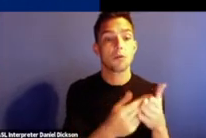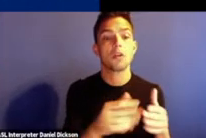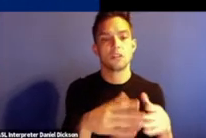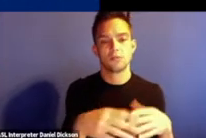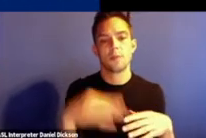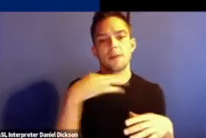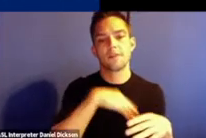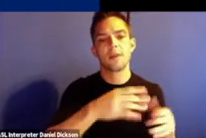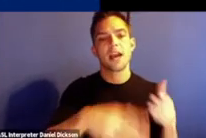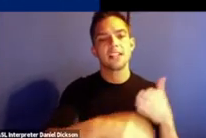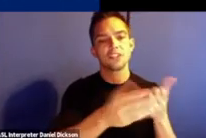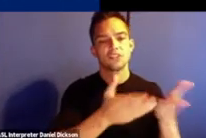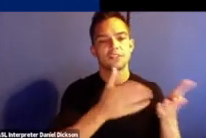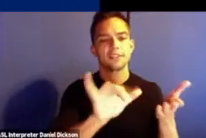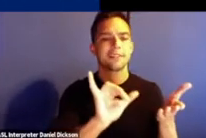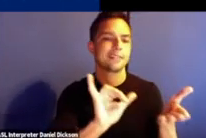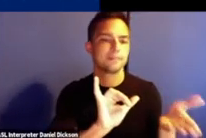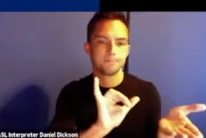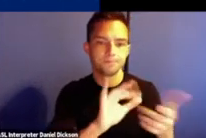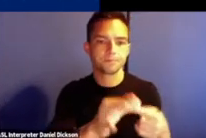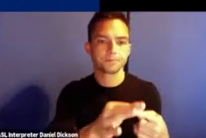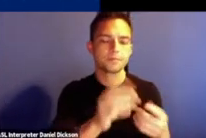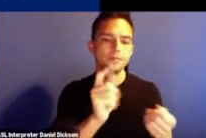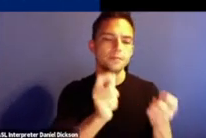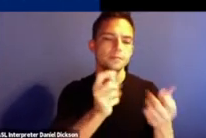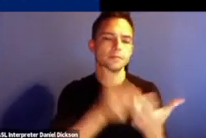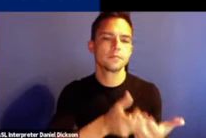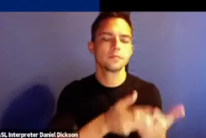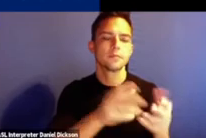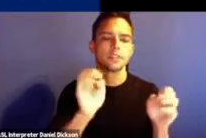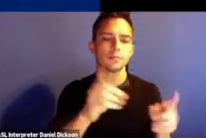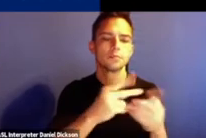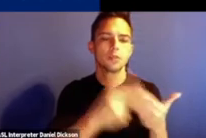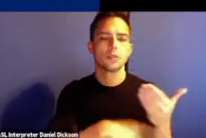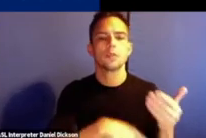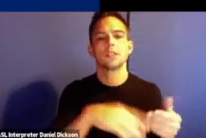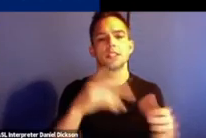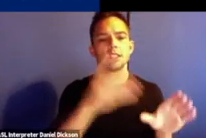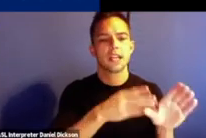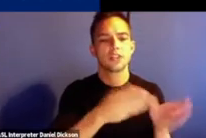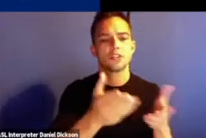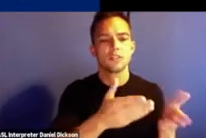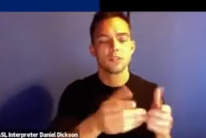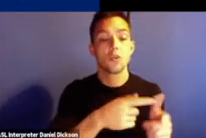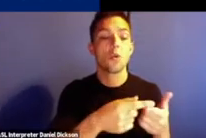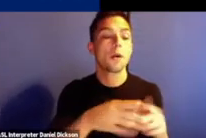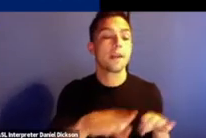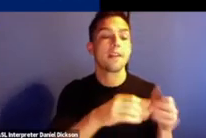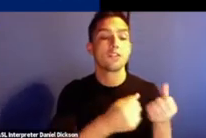those additional services, such as specialized education programs, psychological services, or behavioral